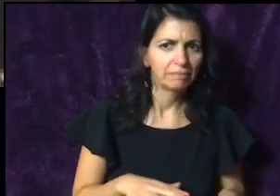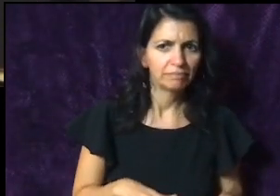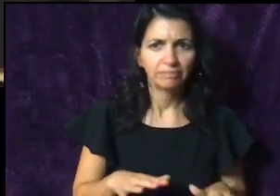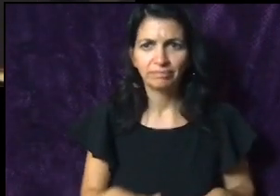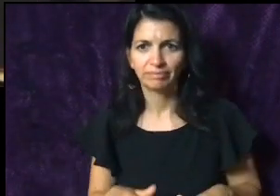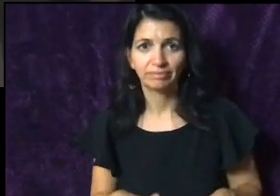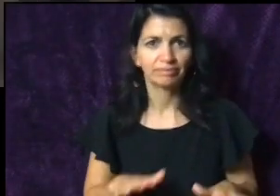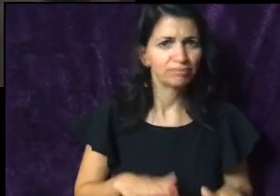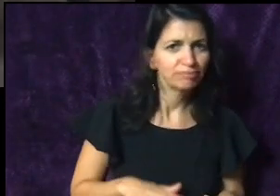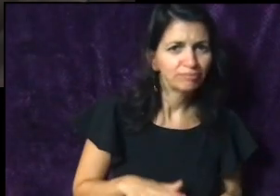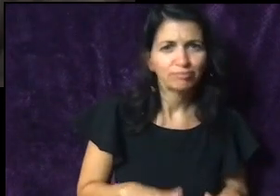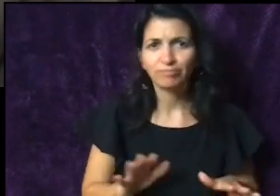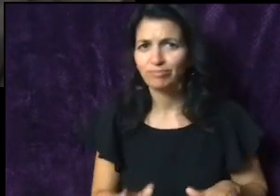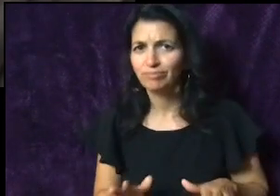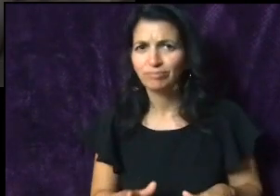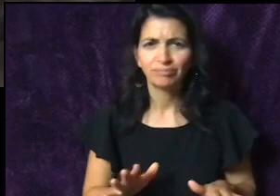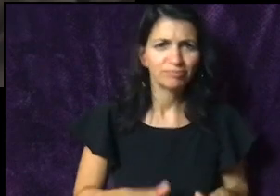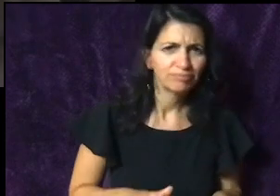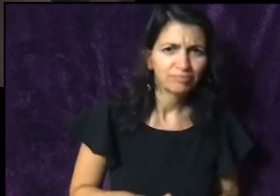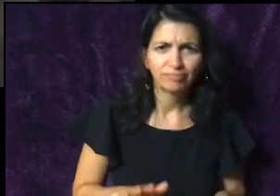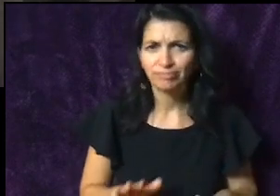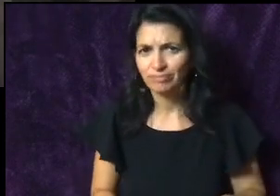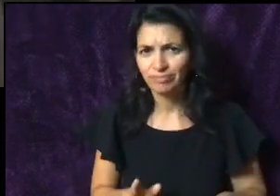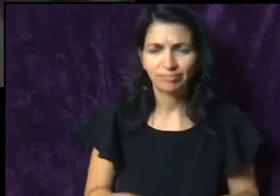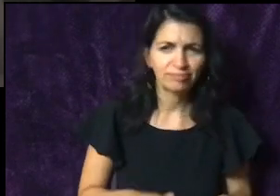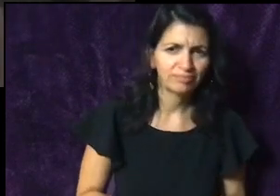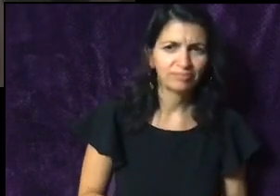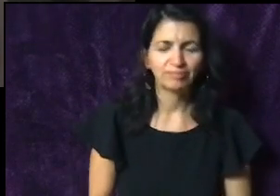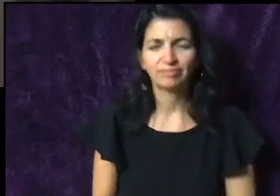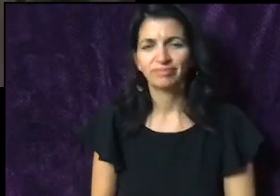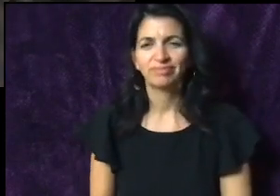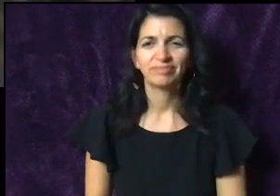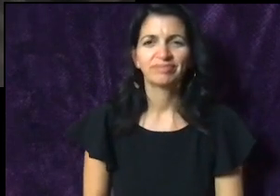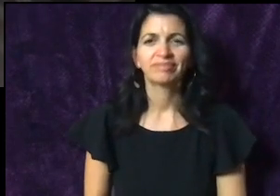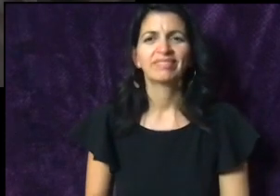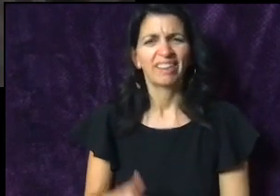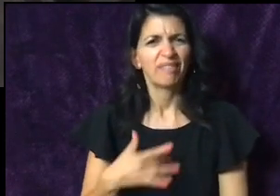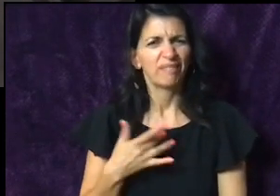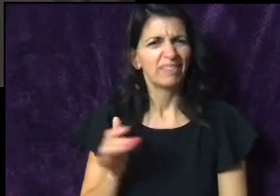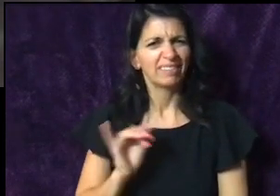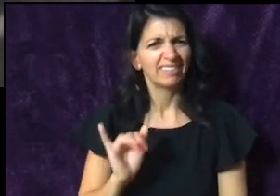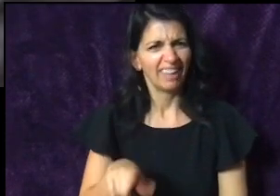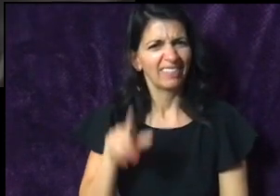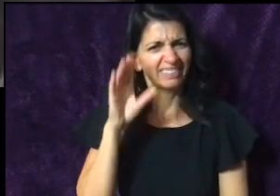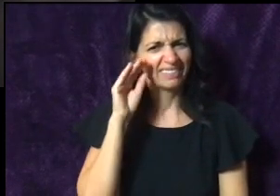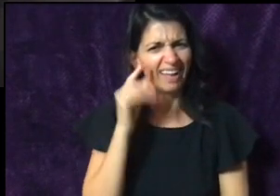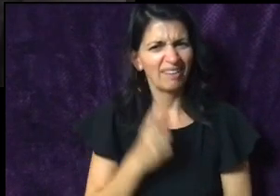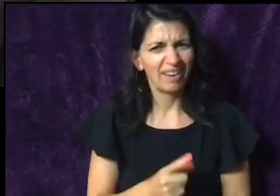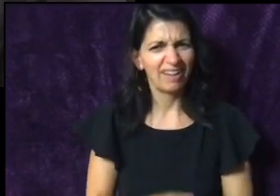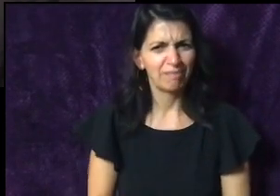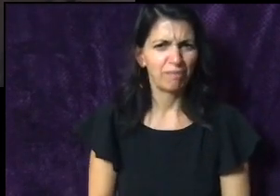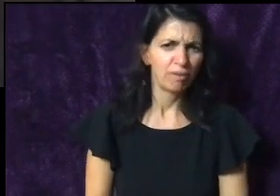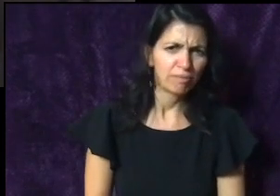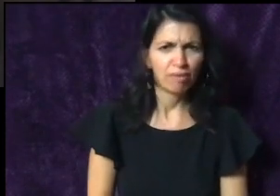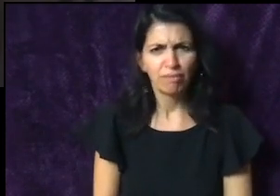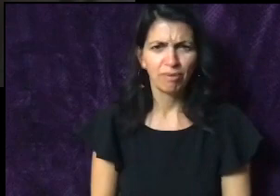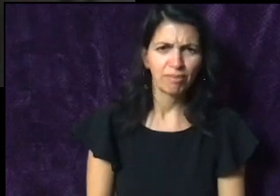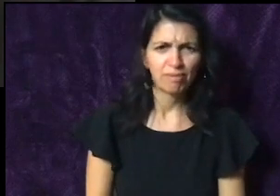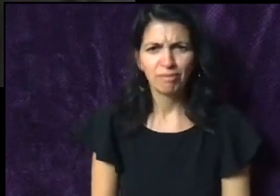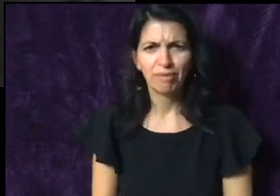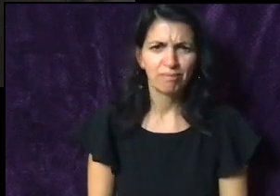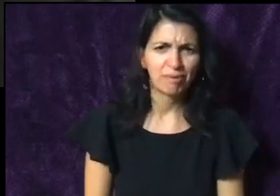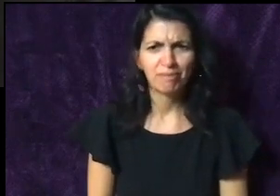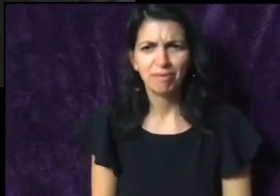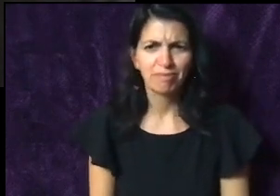boom. Boom boom boom boom boom boom boom boom boom boom boom boom. Does that kind of feel like that guy? Boom boom